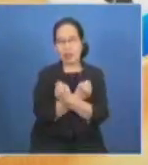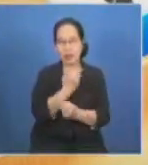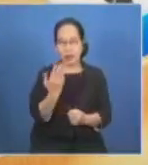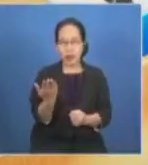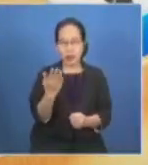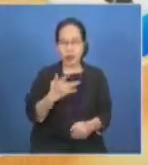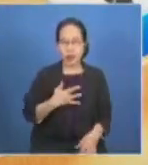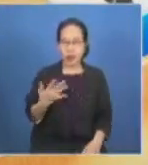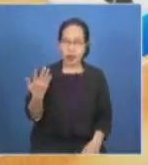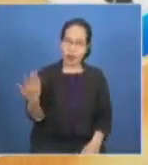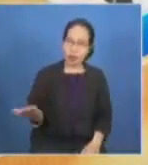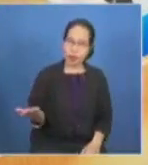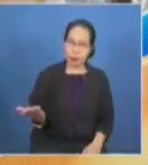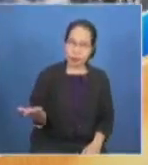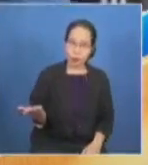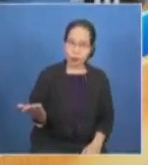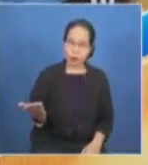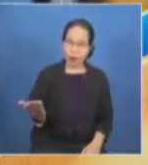your heart